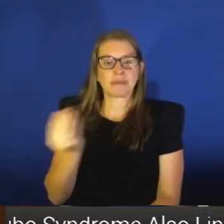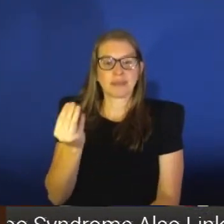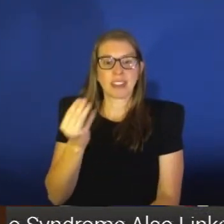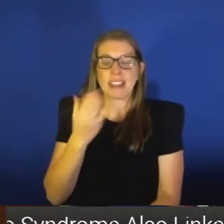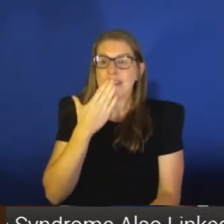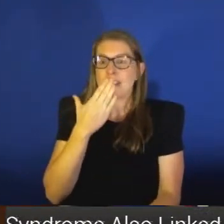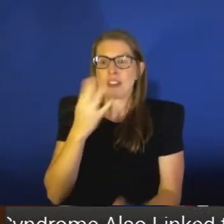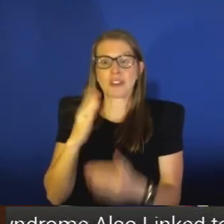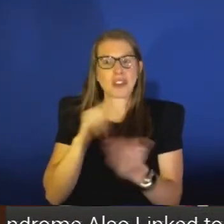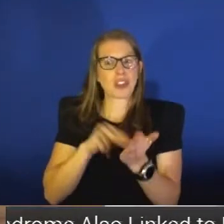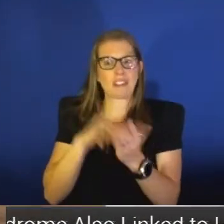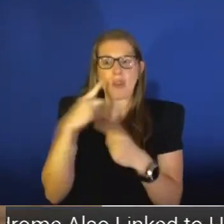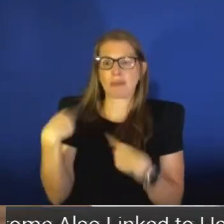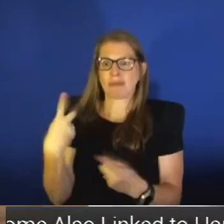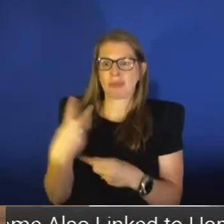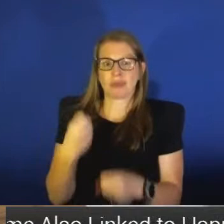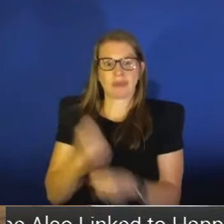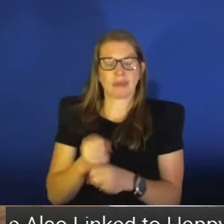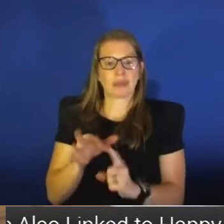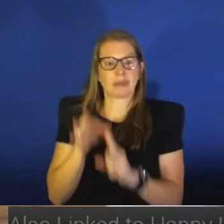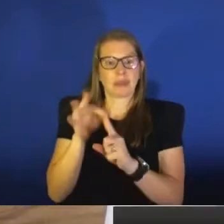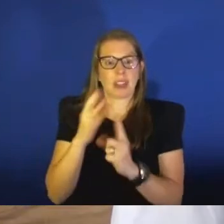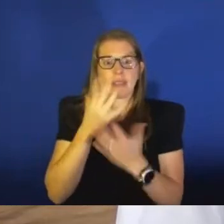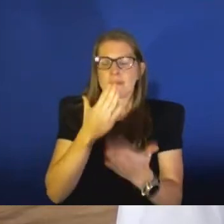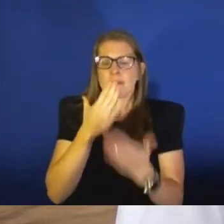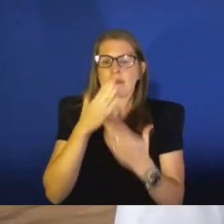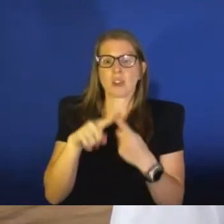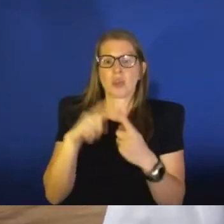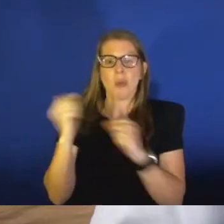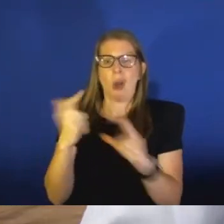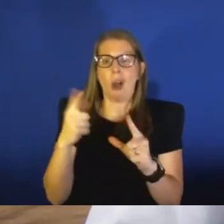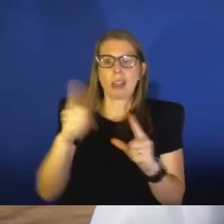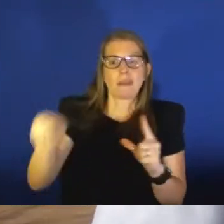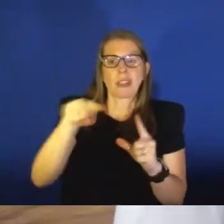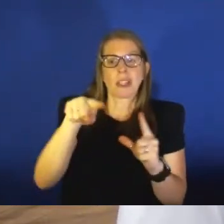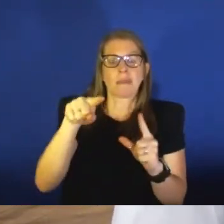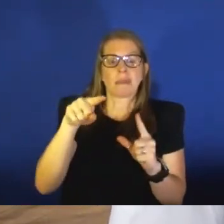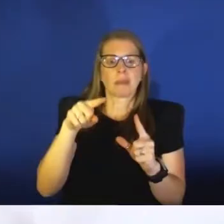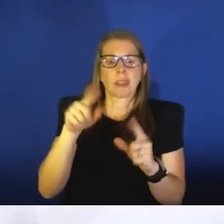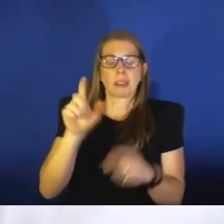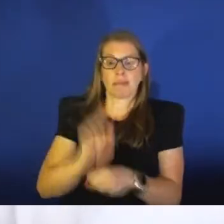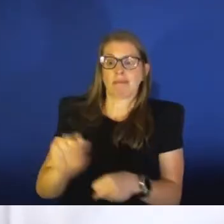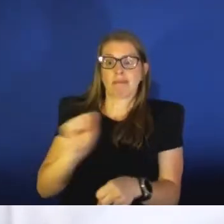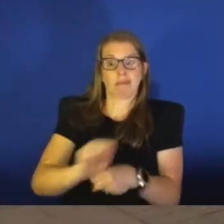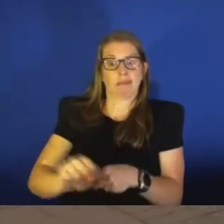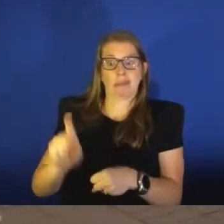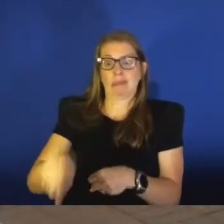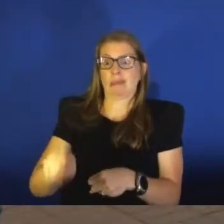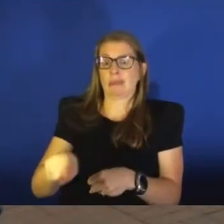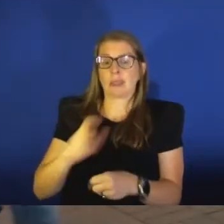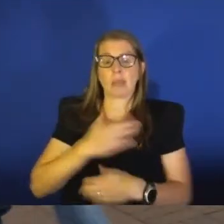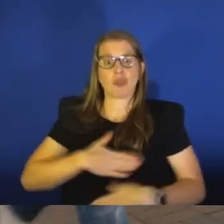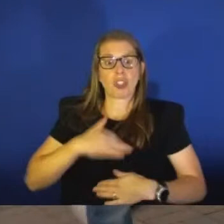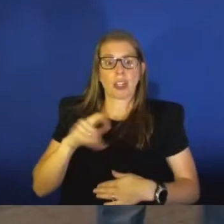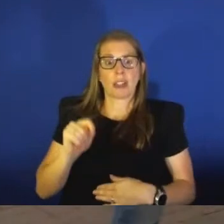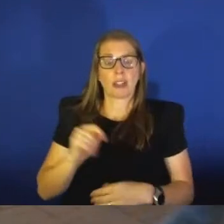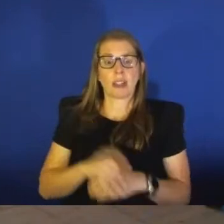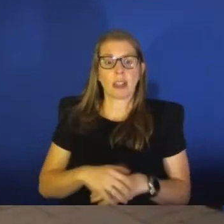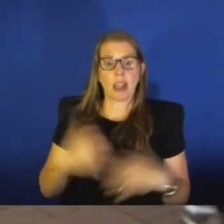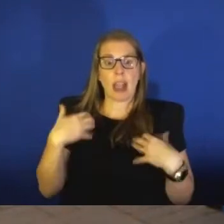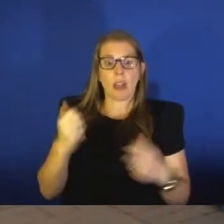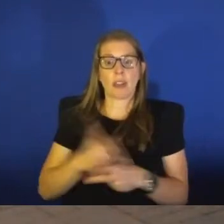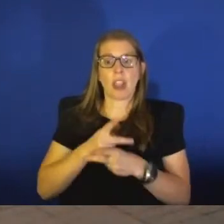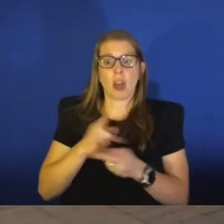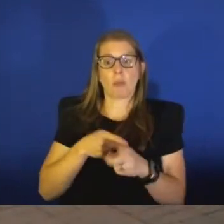for the last 2 years especially. I definitely want to say thanks to all of them. Obviously their work is needed. We appreciate it. I mean, healthcare professionals,